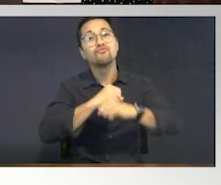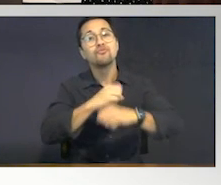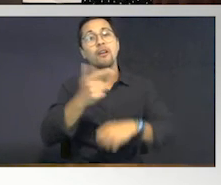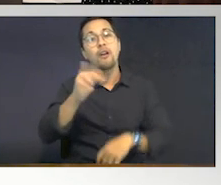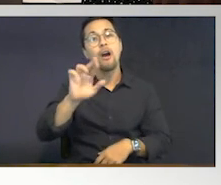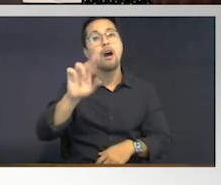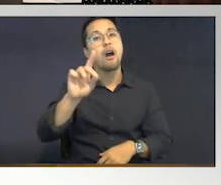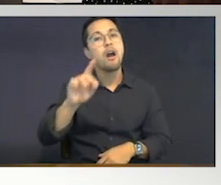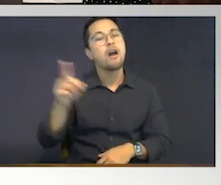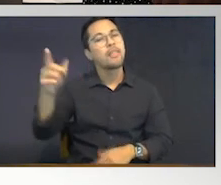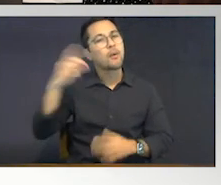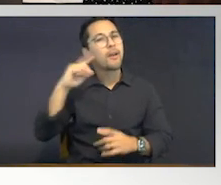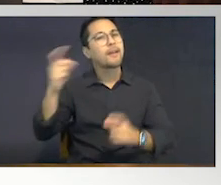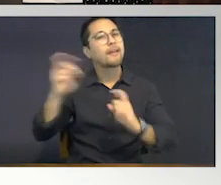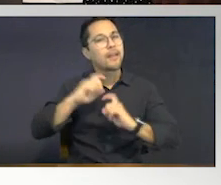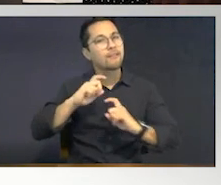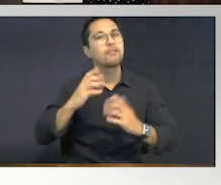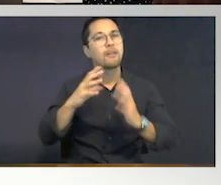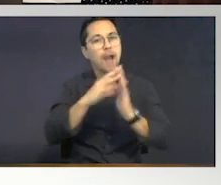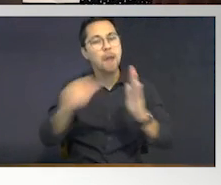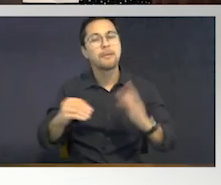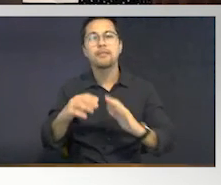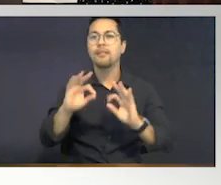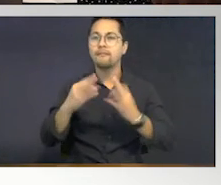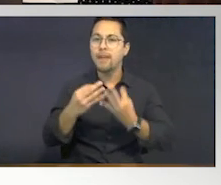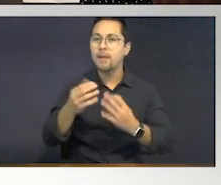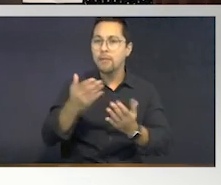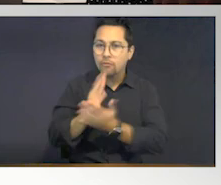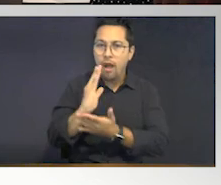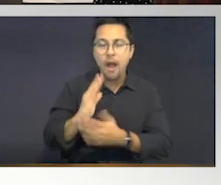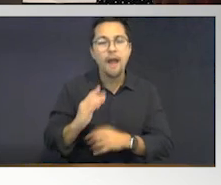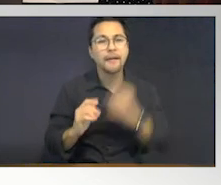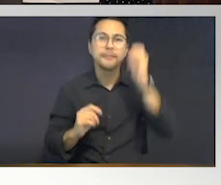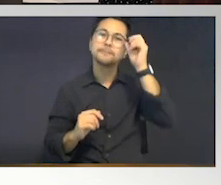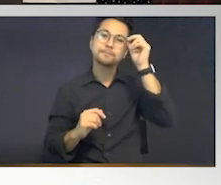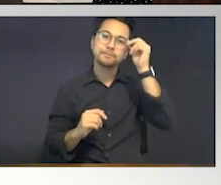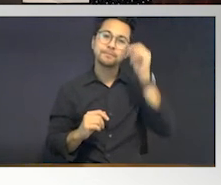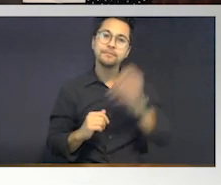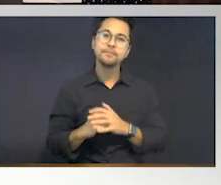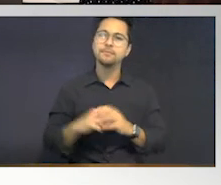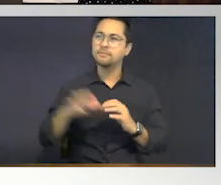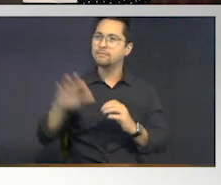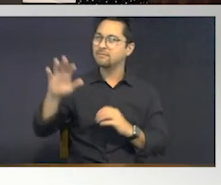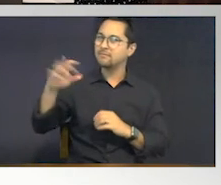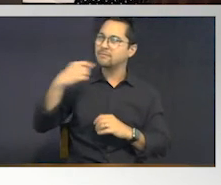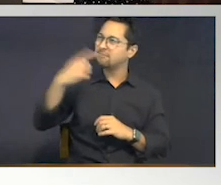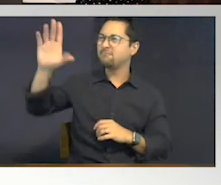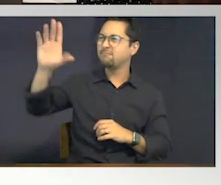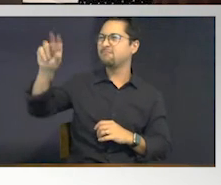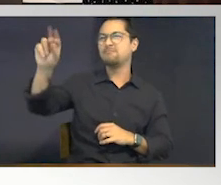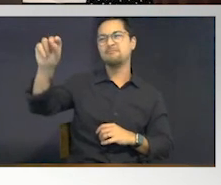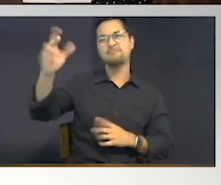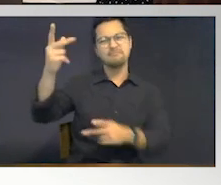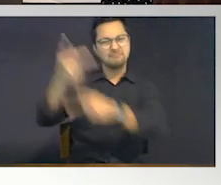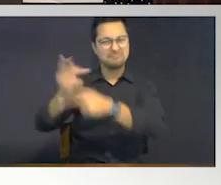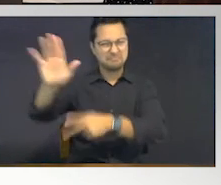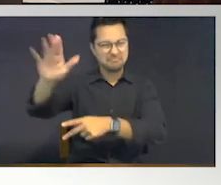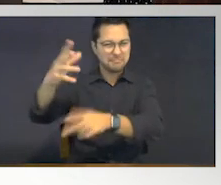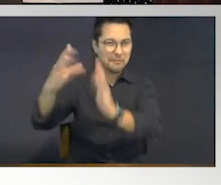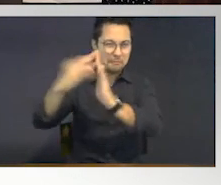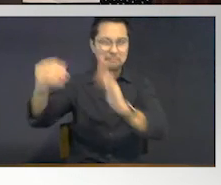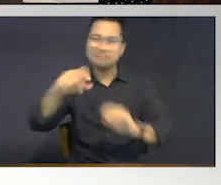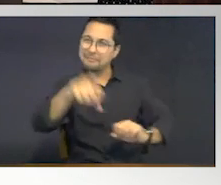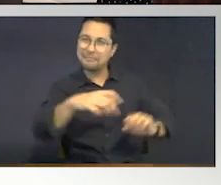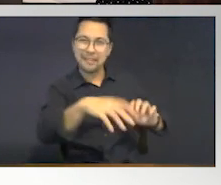they'll ask you if you want a copy of your family rights and early steps or the procedural safeguards. tell them no. Tell them to keep their copies, because you can find